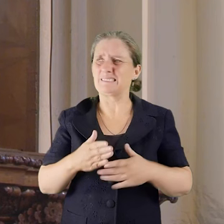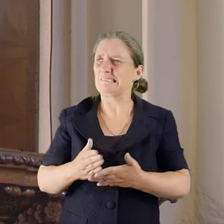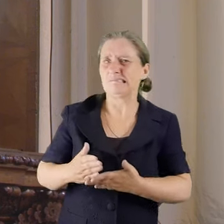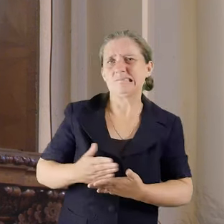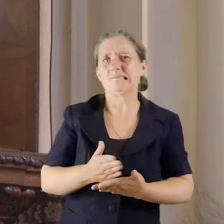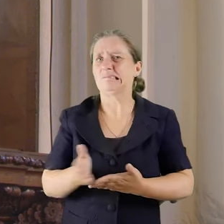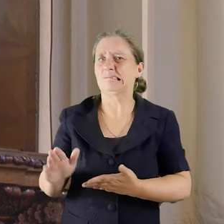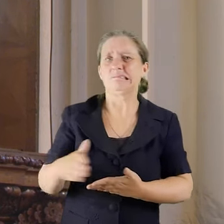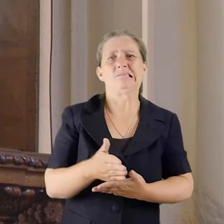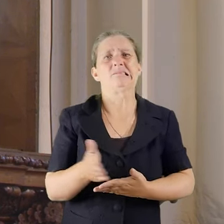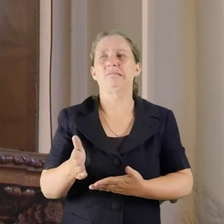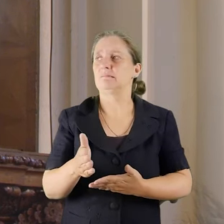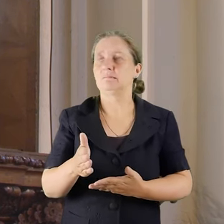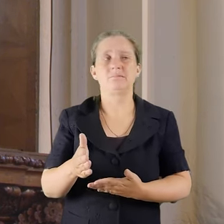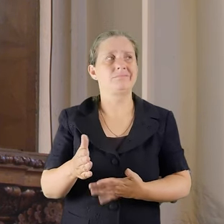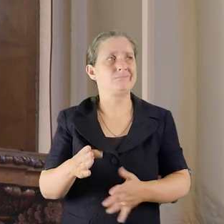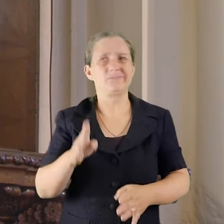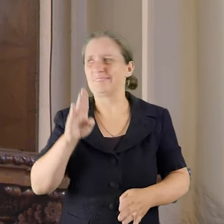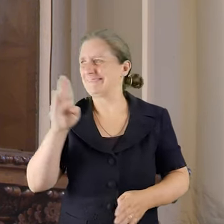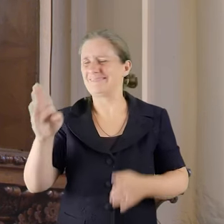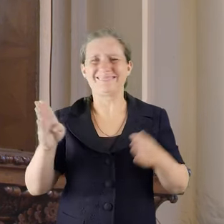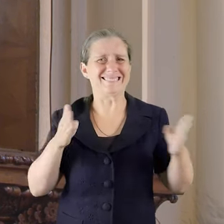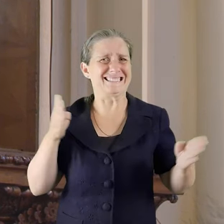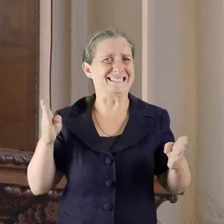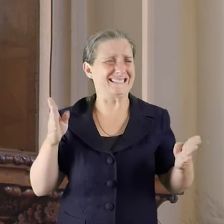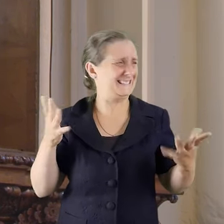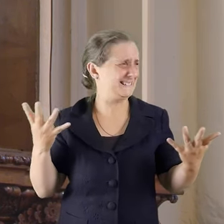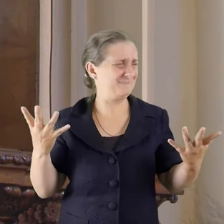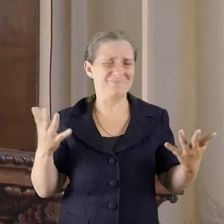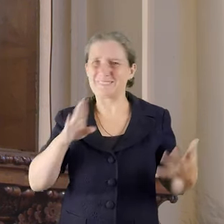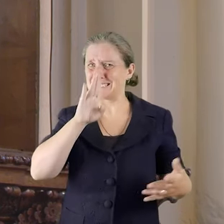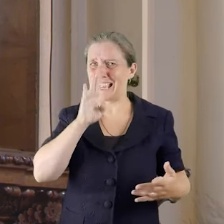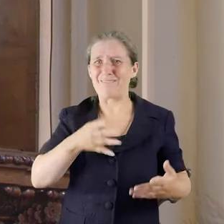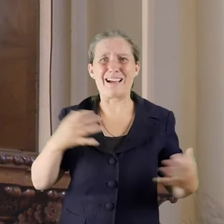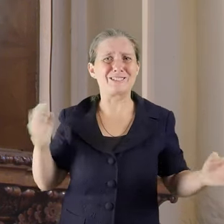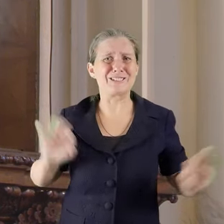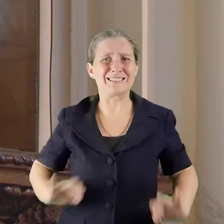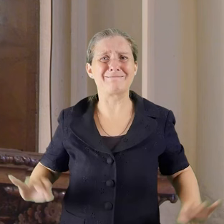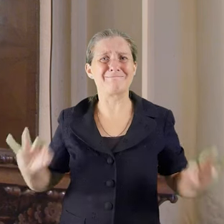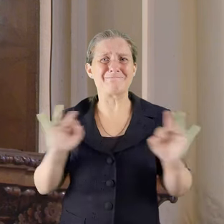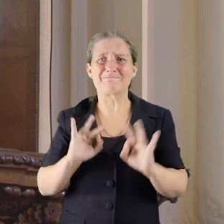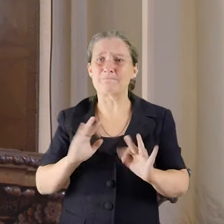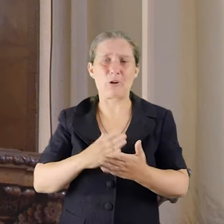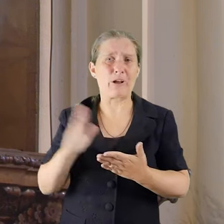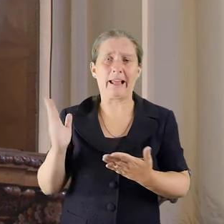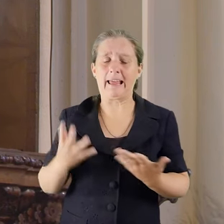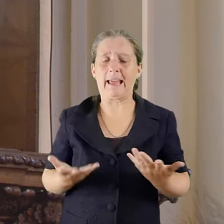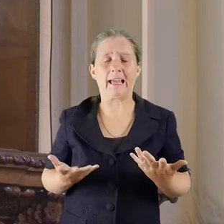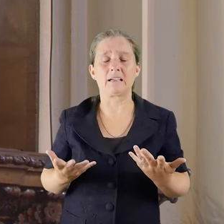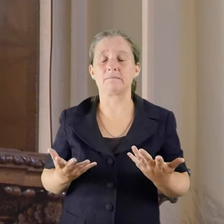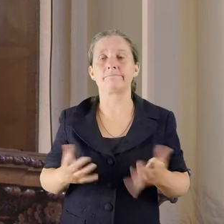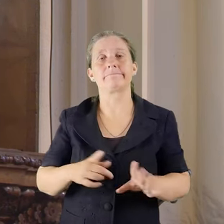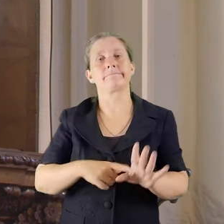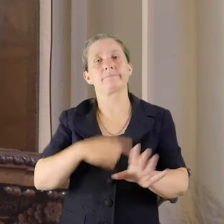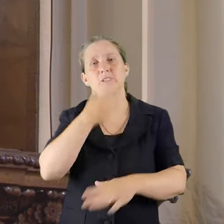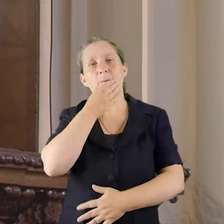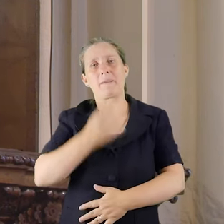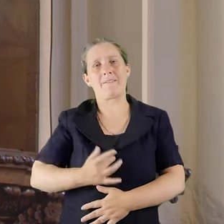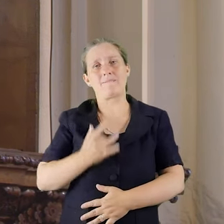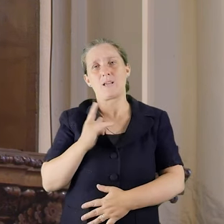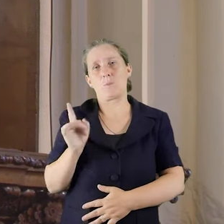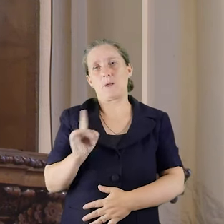there just seemed to be no clear direction for him. The only consolation this young man